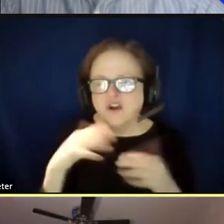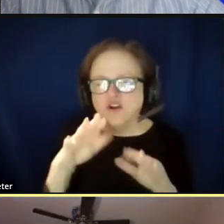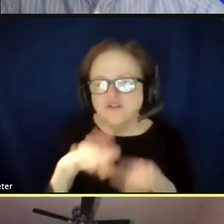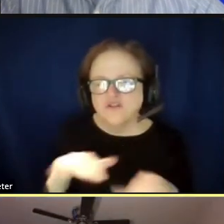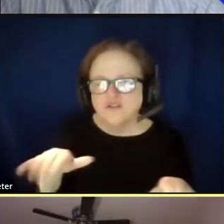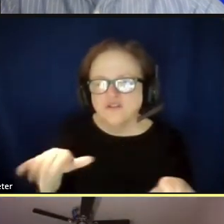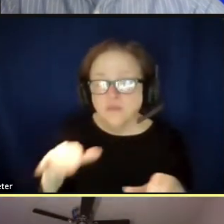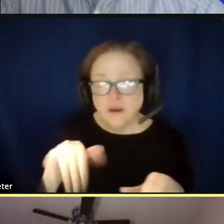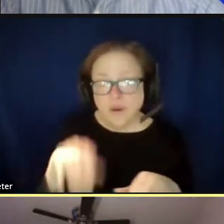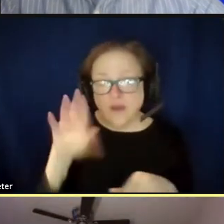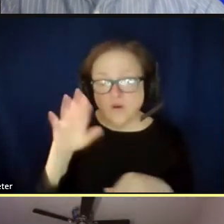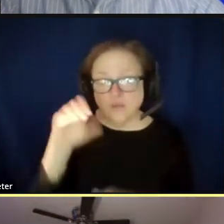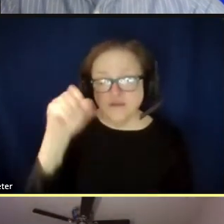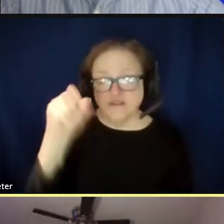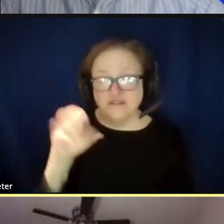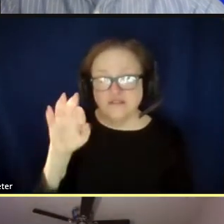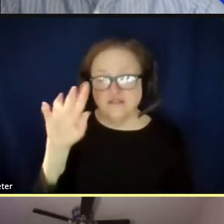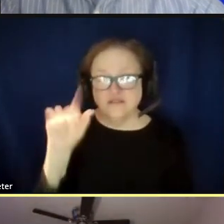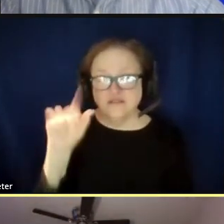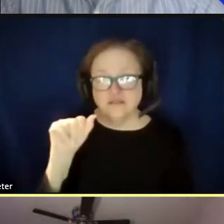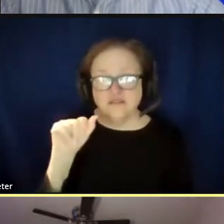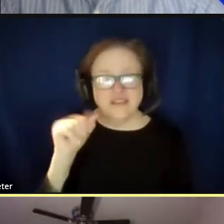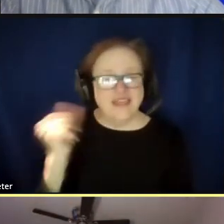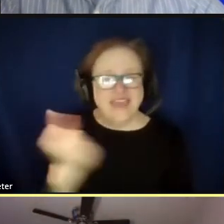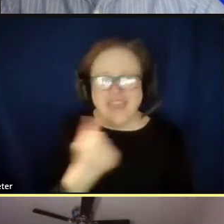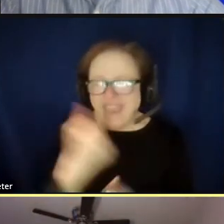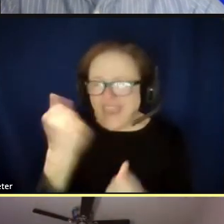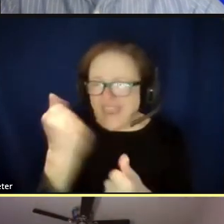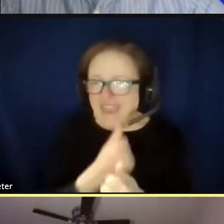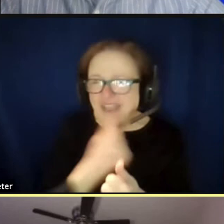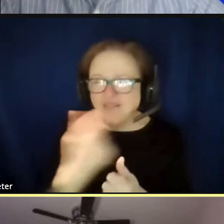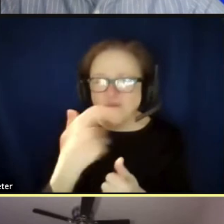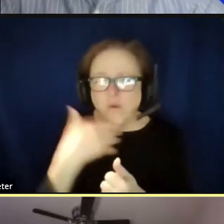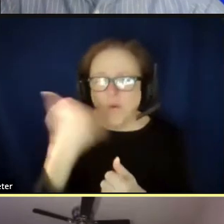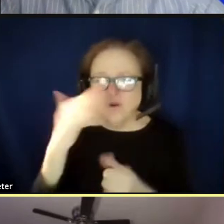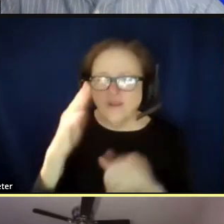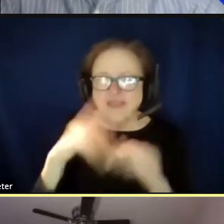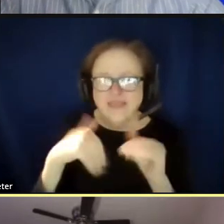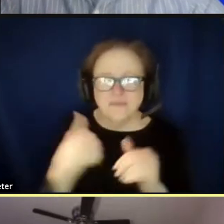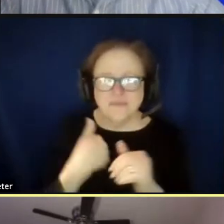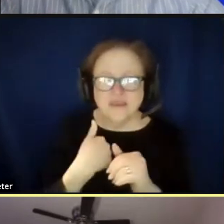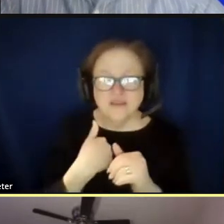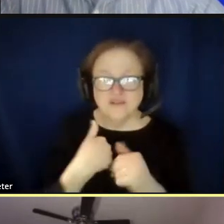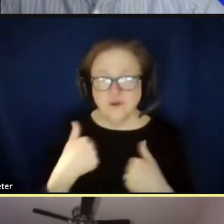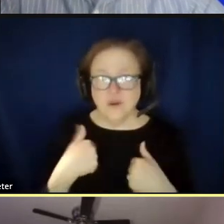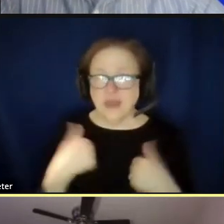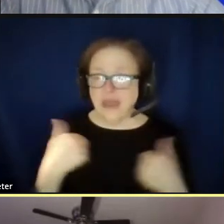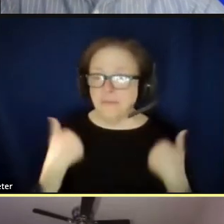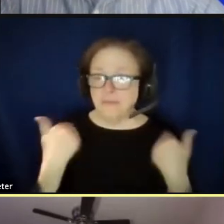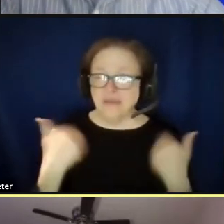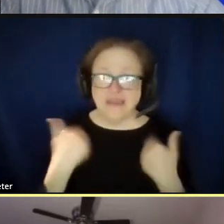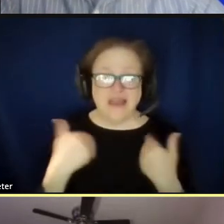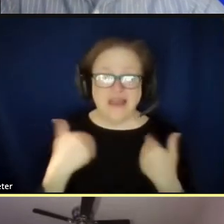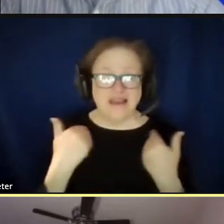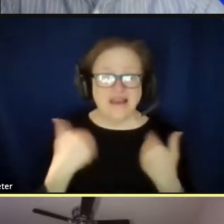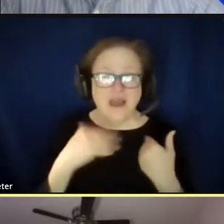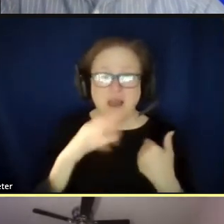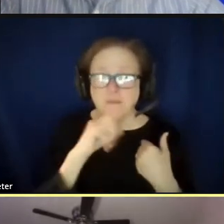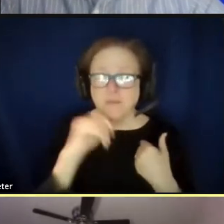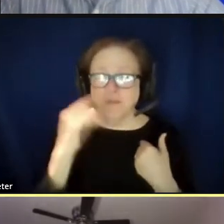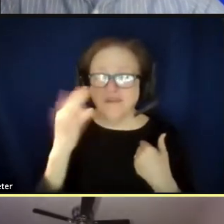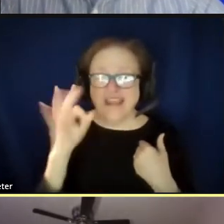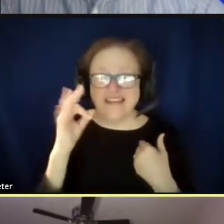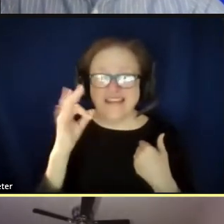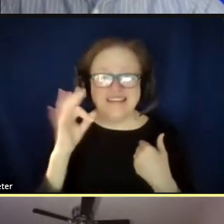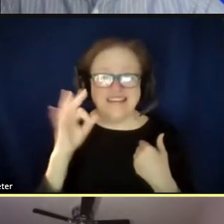everybody was a little bit always older than me. So I'm young. I'm very young. I'm only 19 years old. I